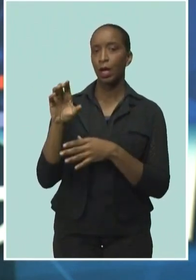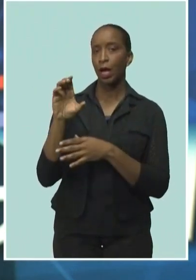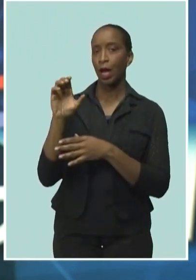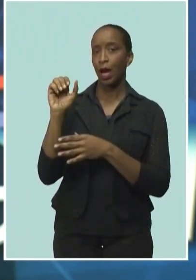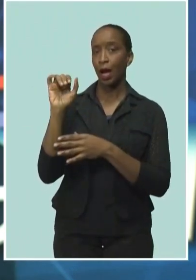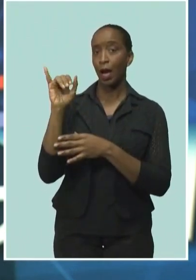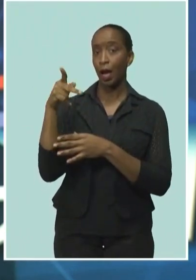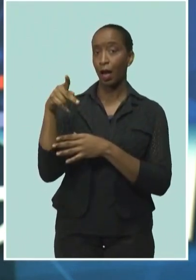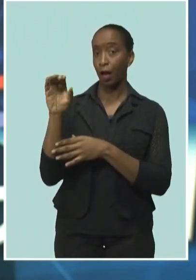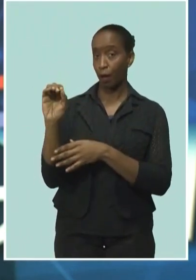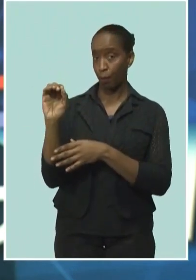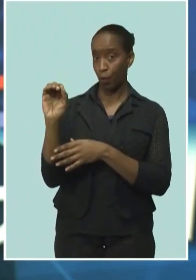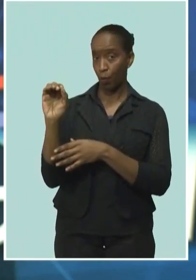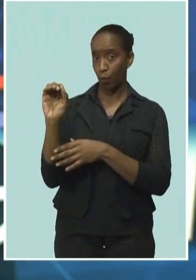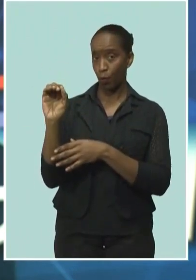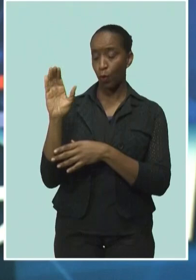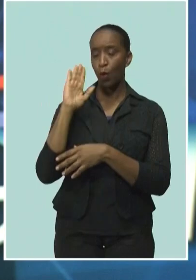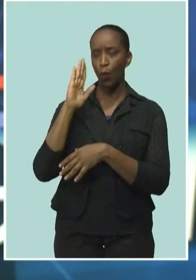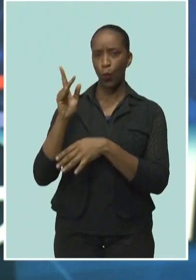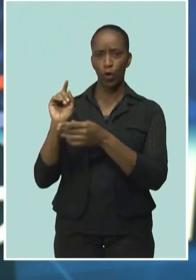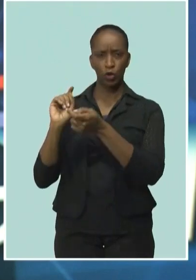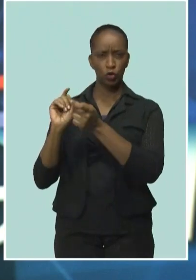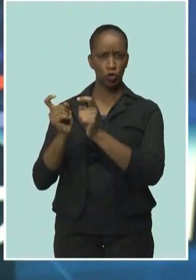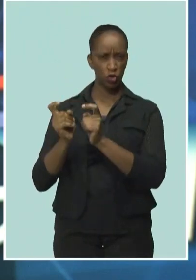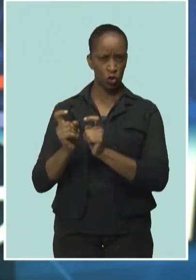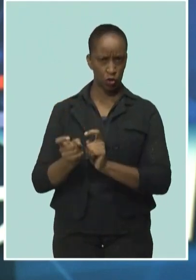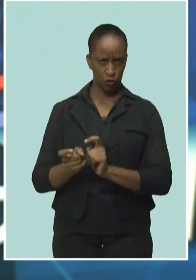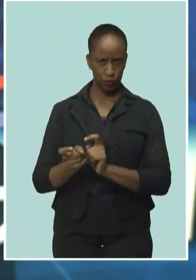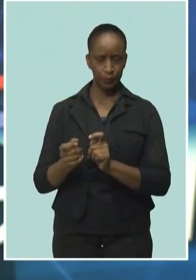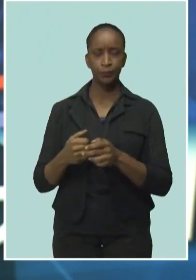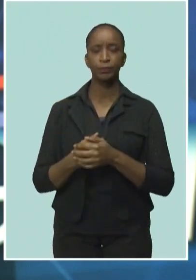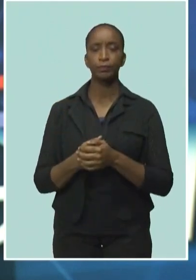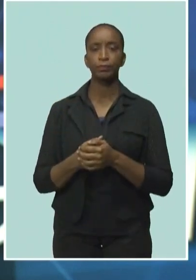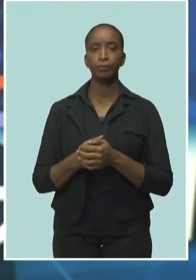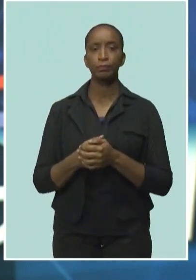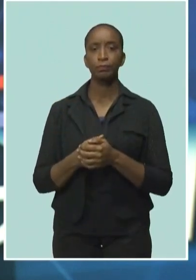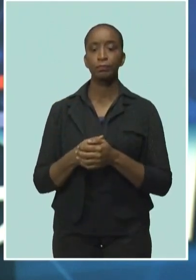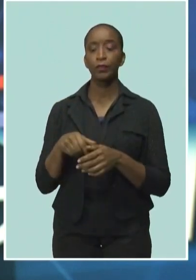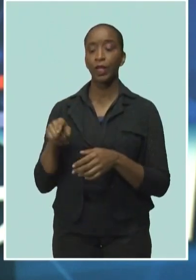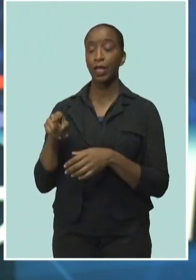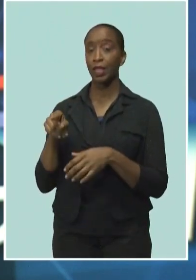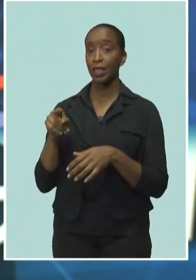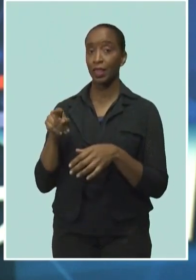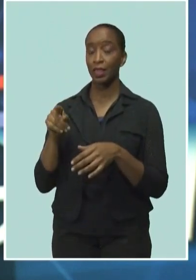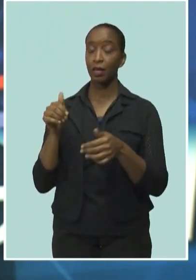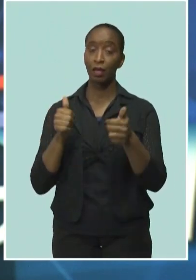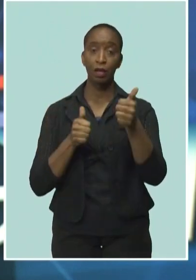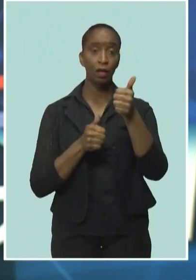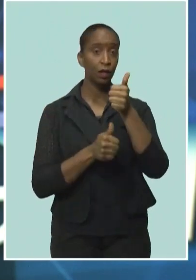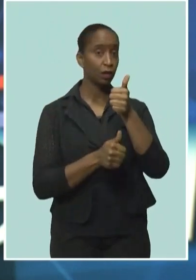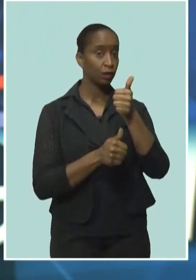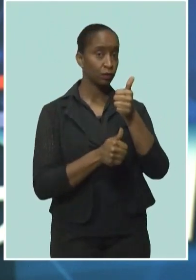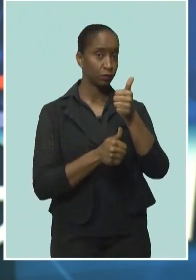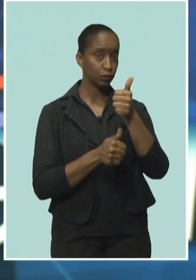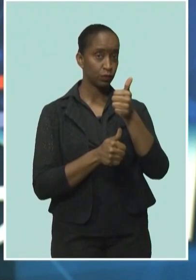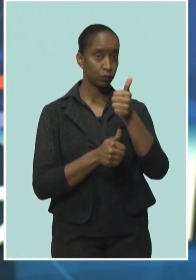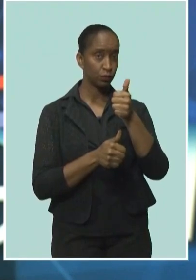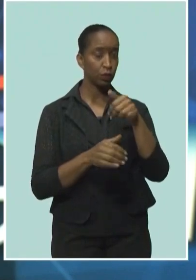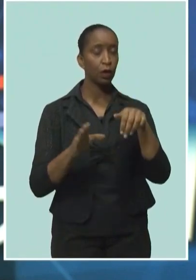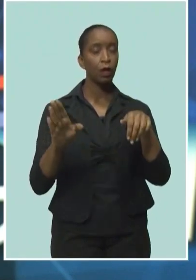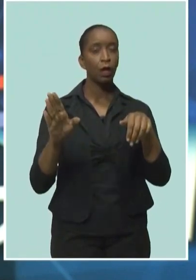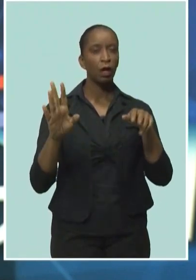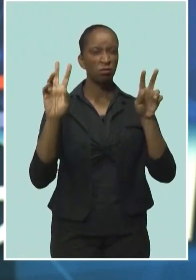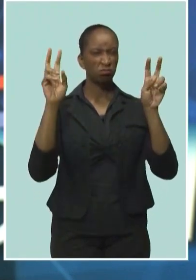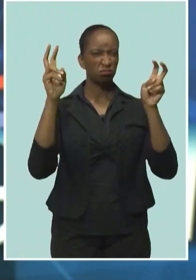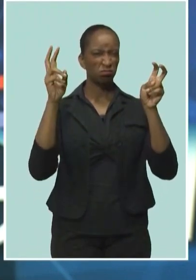Property Office, or CIPO. She says the departments will now fall under a new independent entity called Business